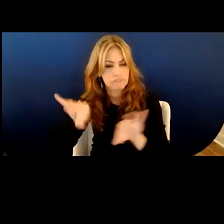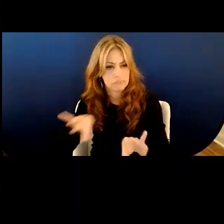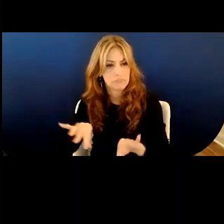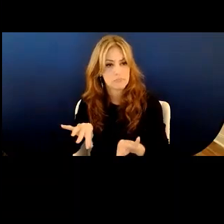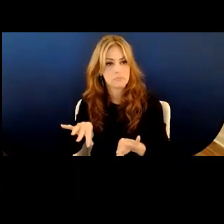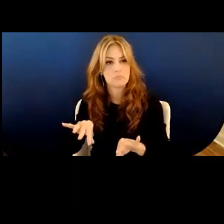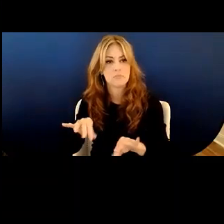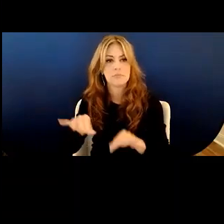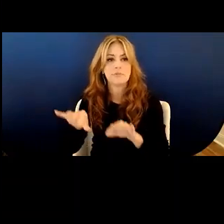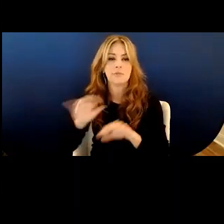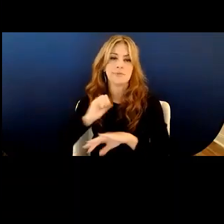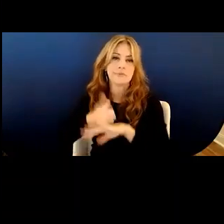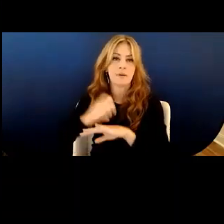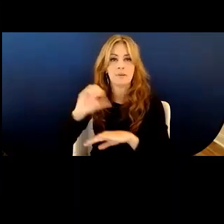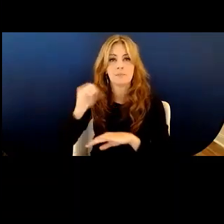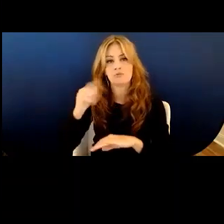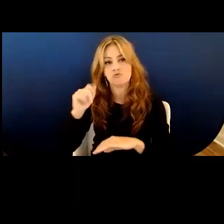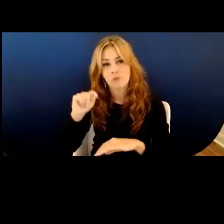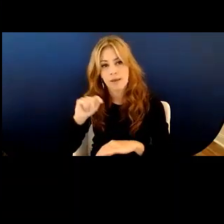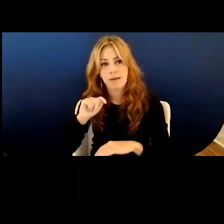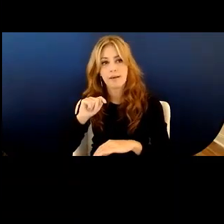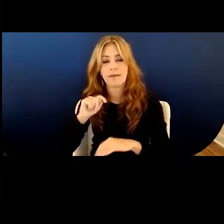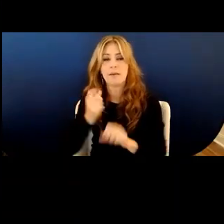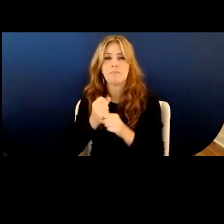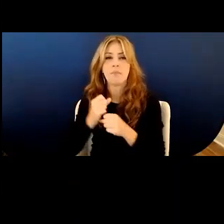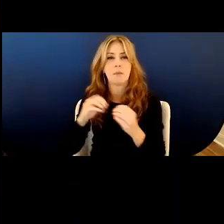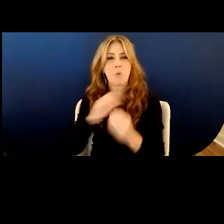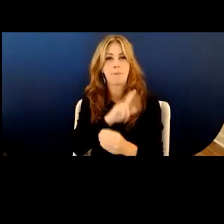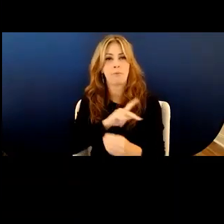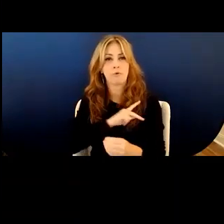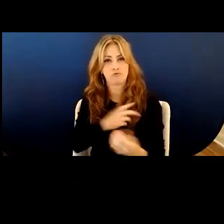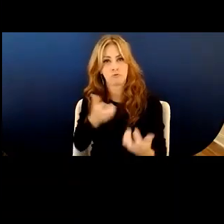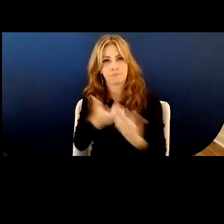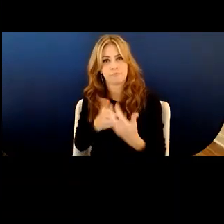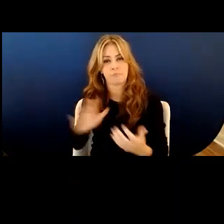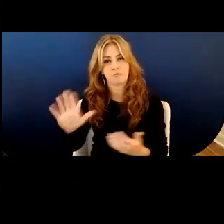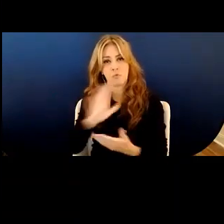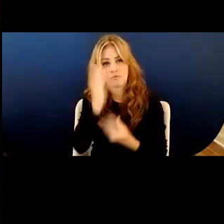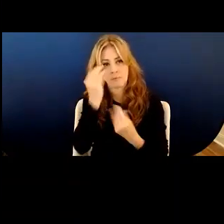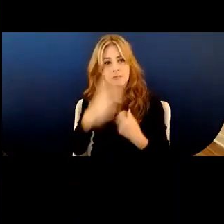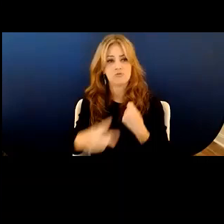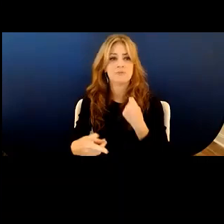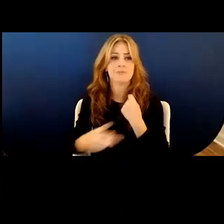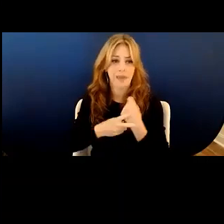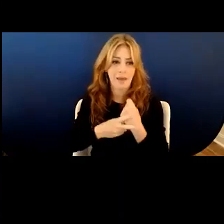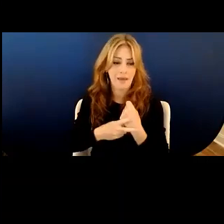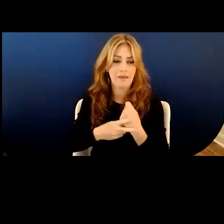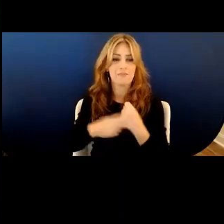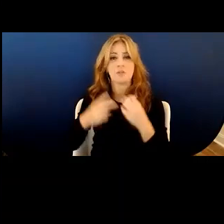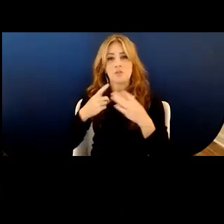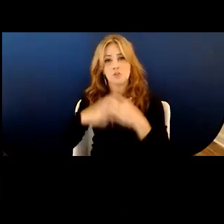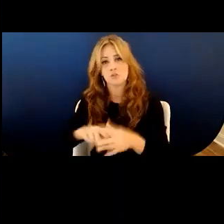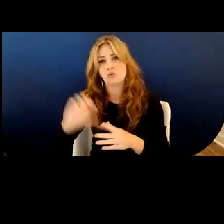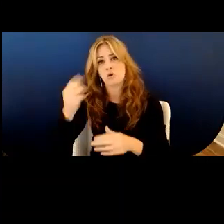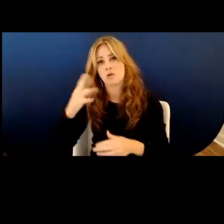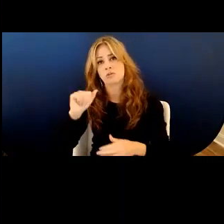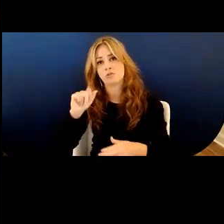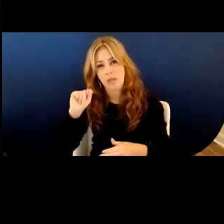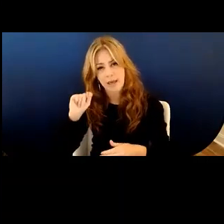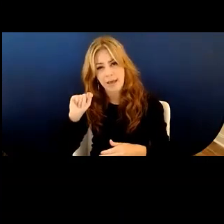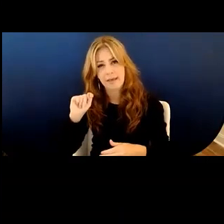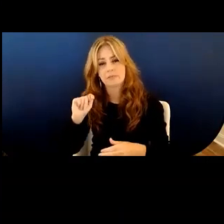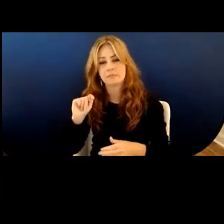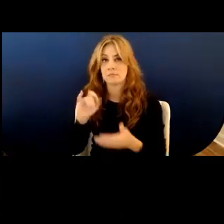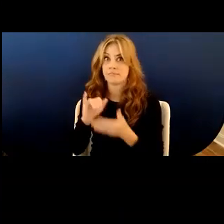the chat settings, personalize your chat information, save the settings, start the chat. That's